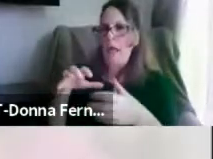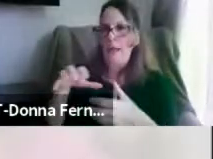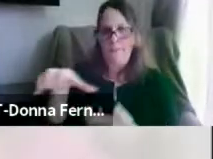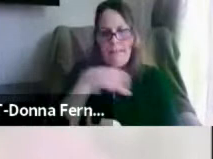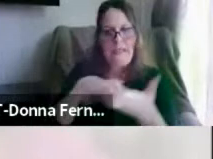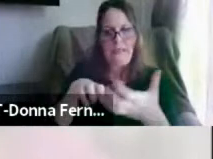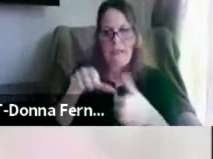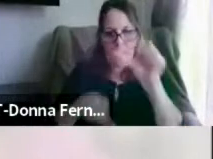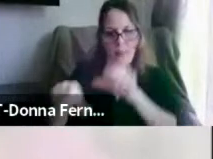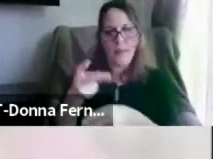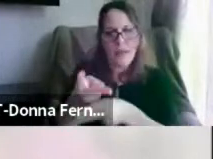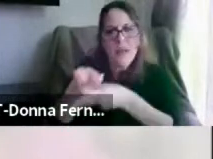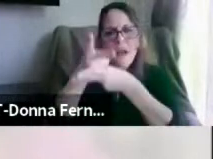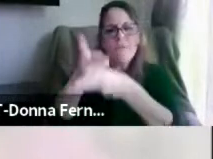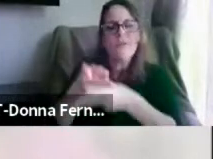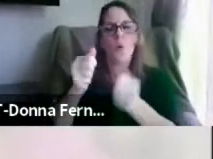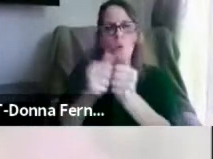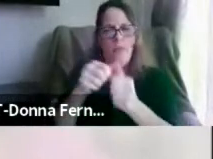chemicals.